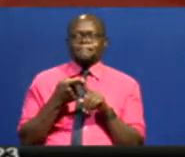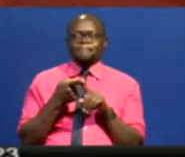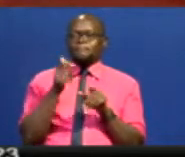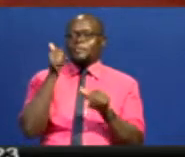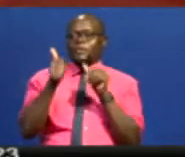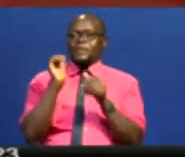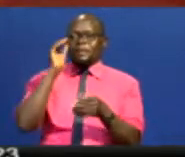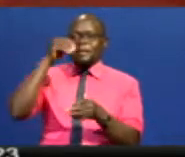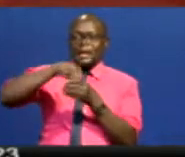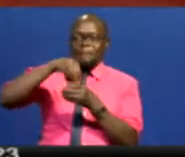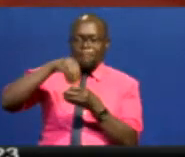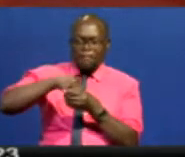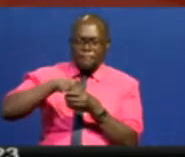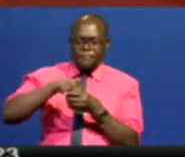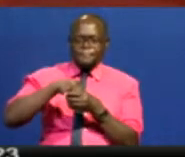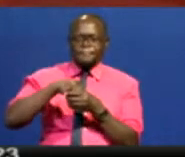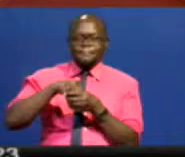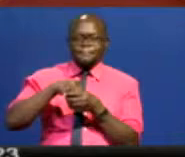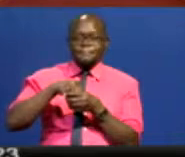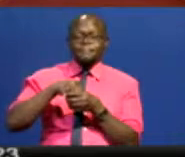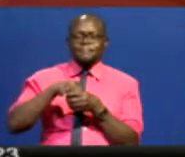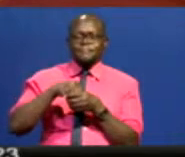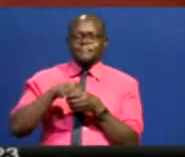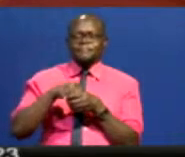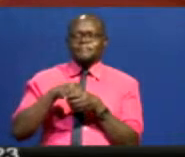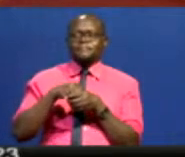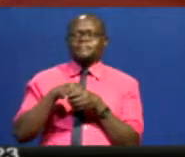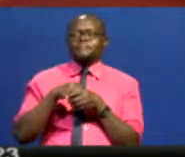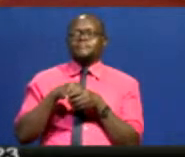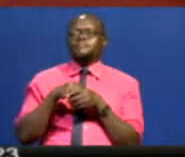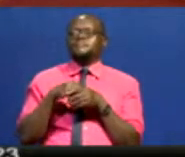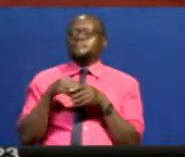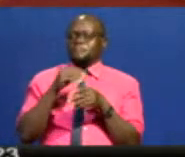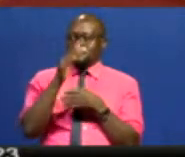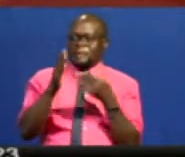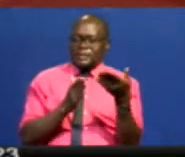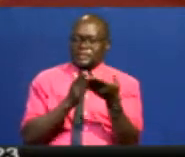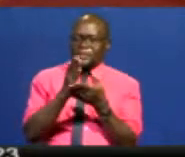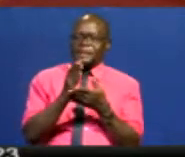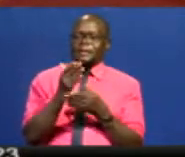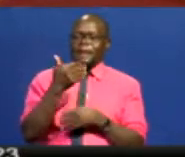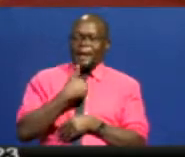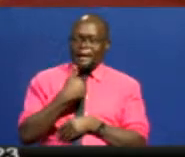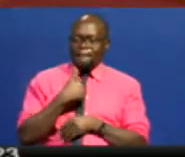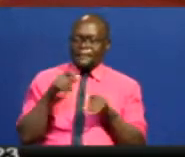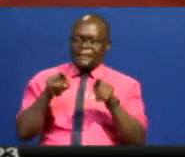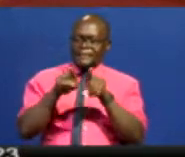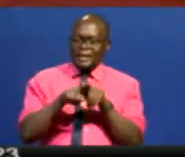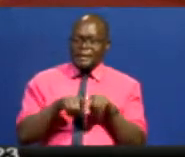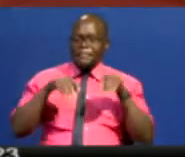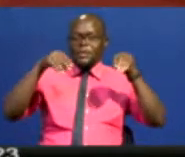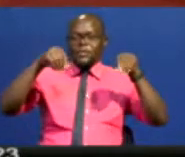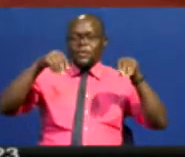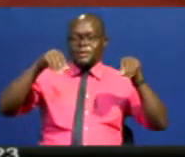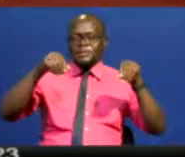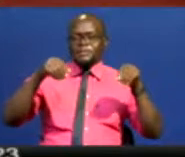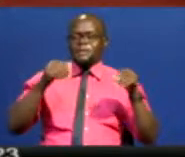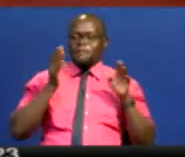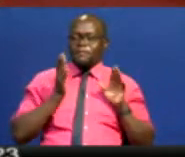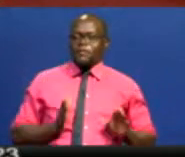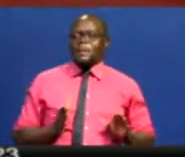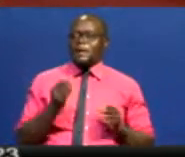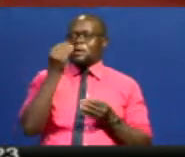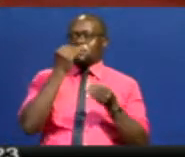which involves producing and ensuring that it has the same quality for human